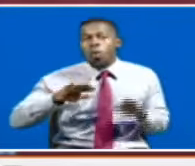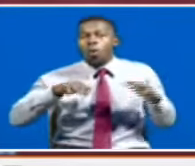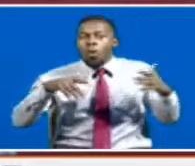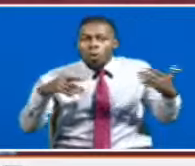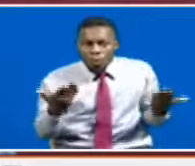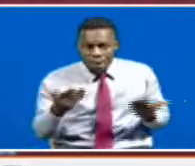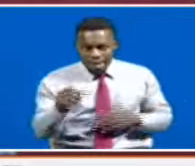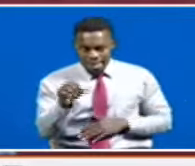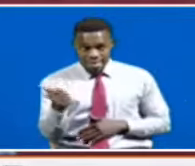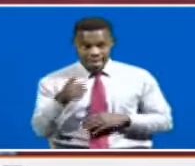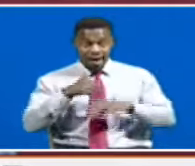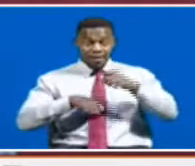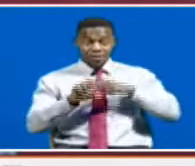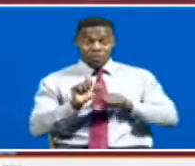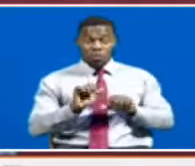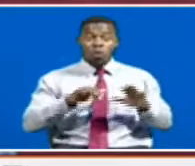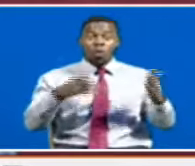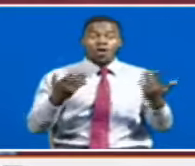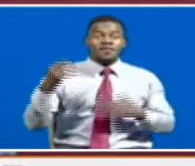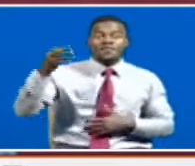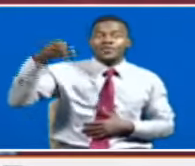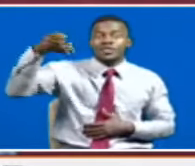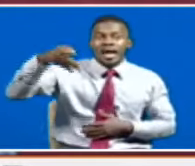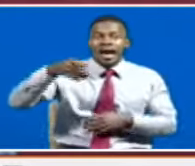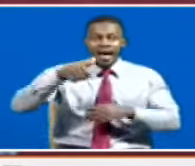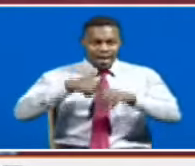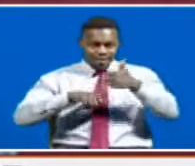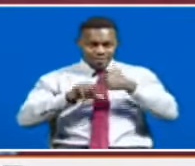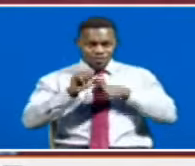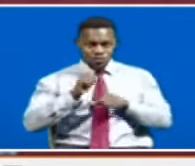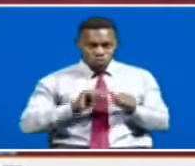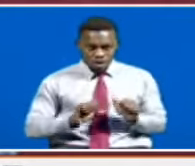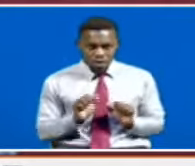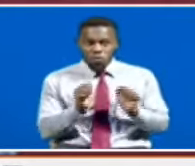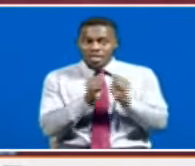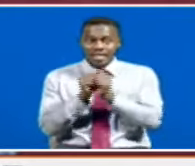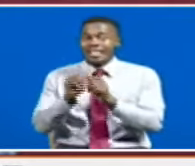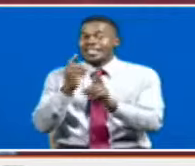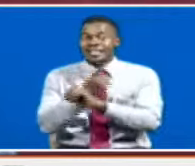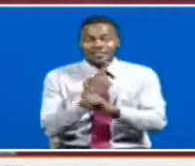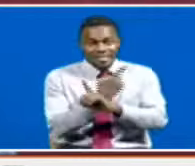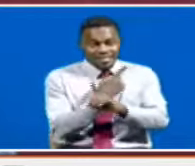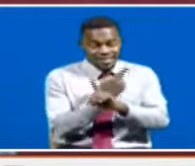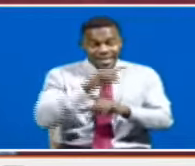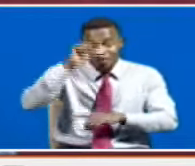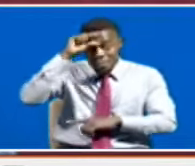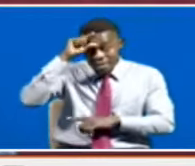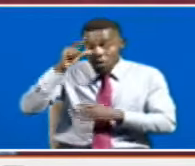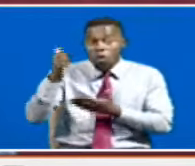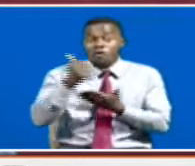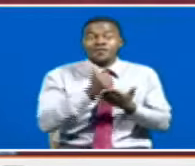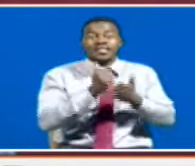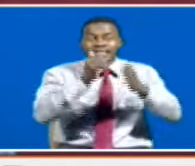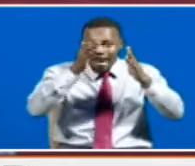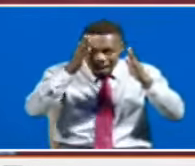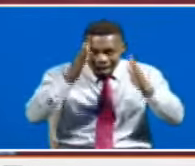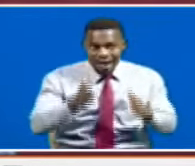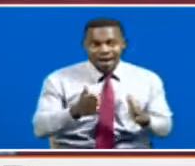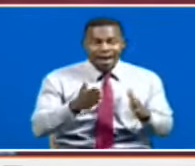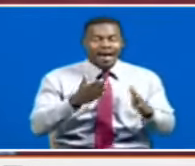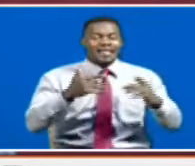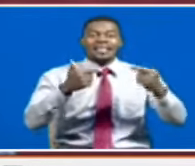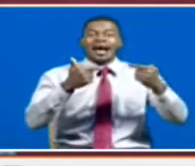any further action or steps taken by any state organ or state officer in furtherance of such a decision contravenes